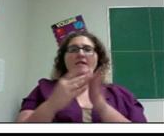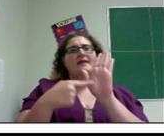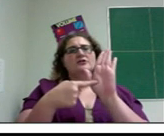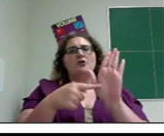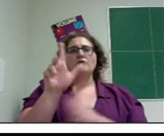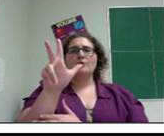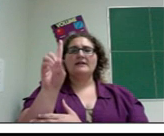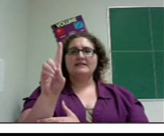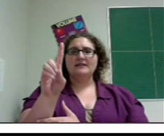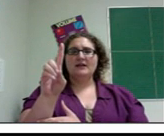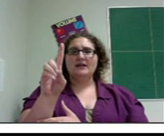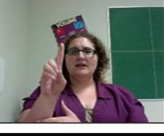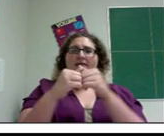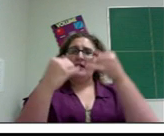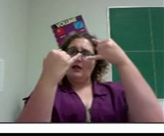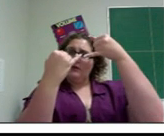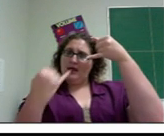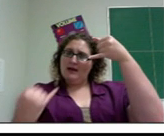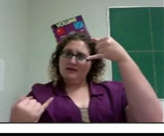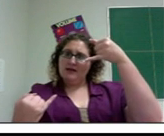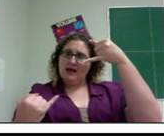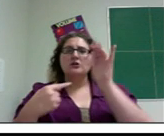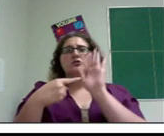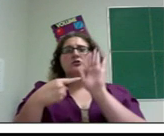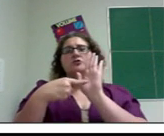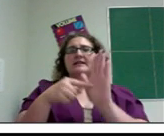to represent depth.